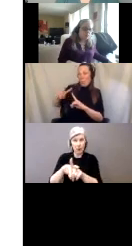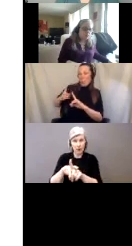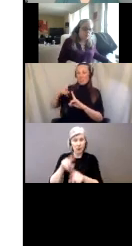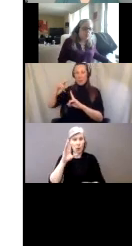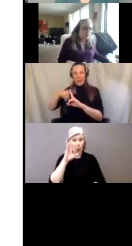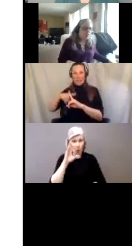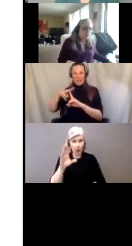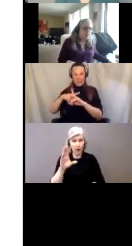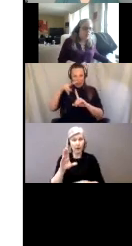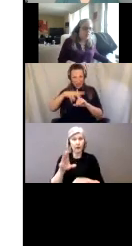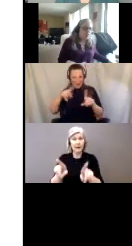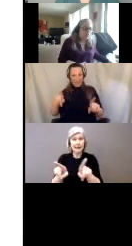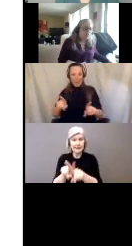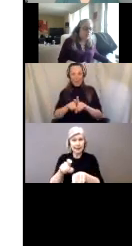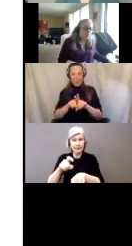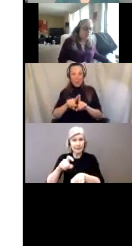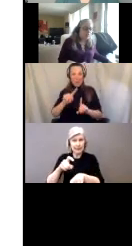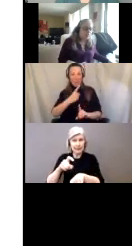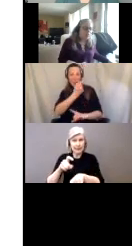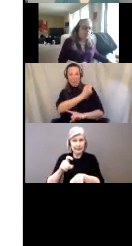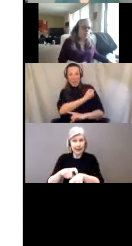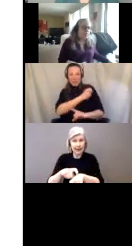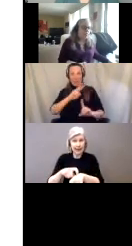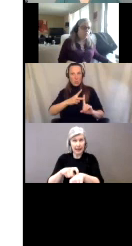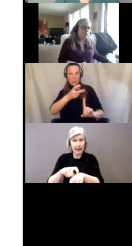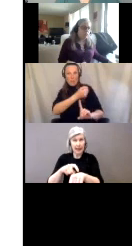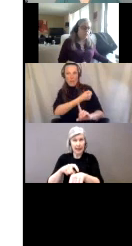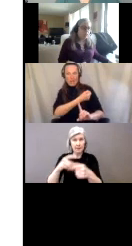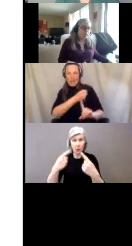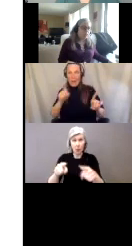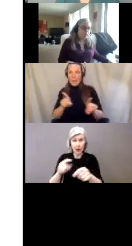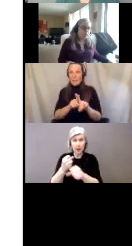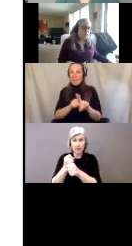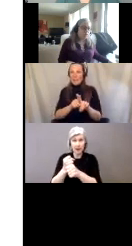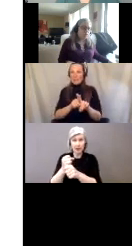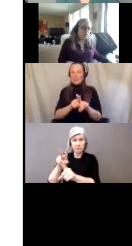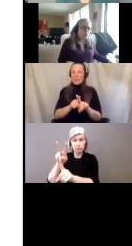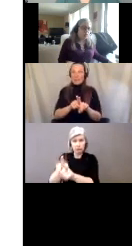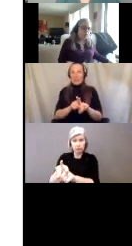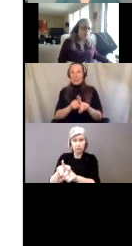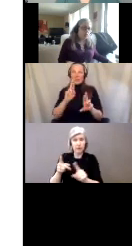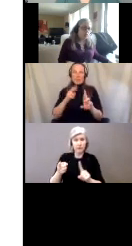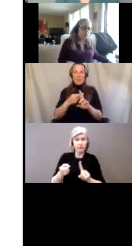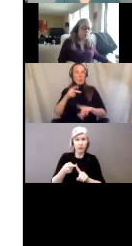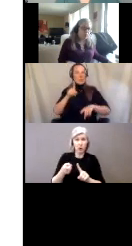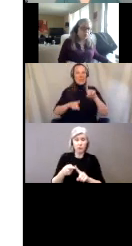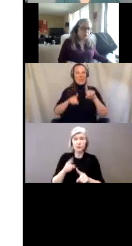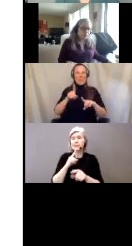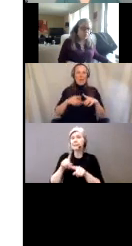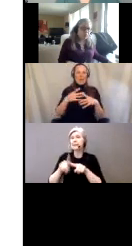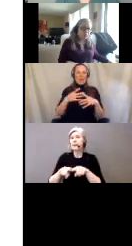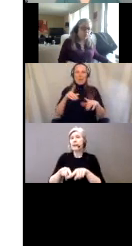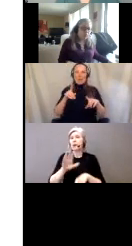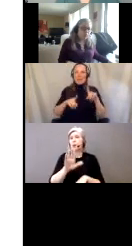first? That depends on the booking method that you use, whether it's through the